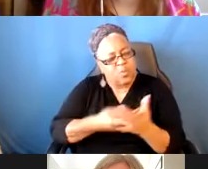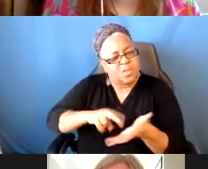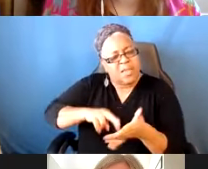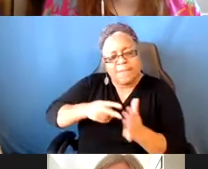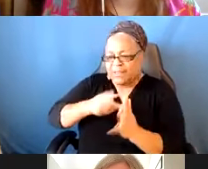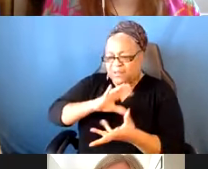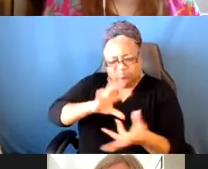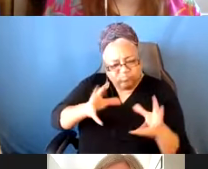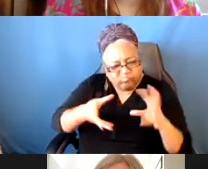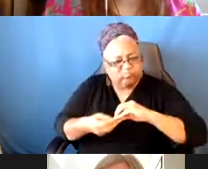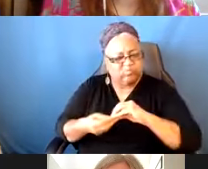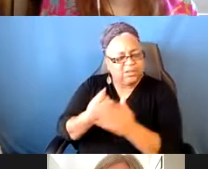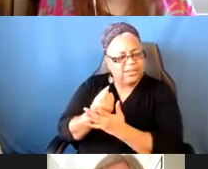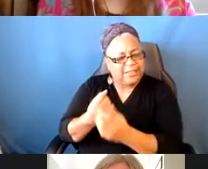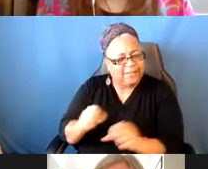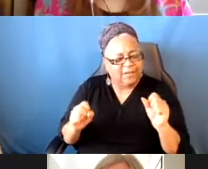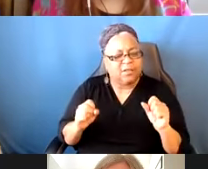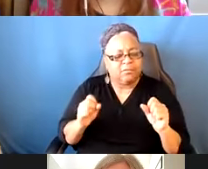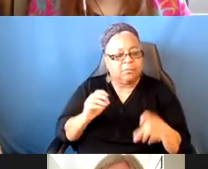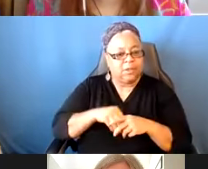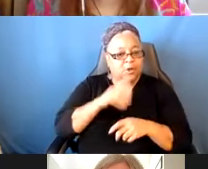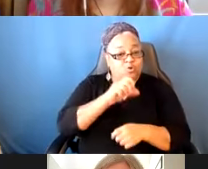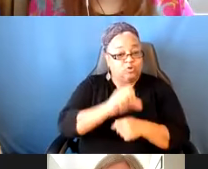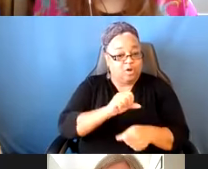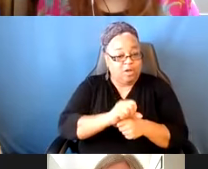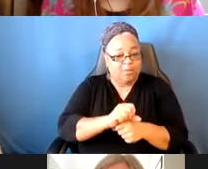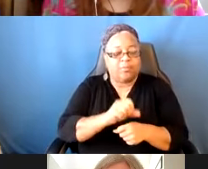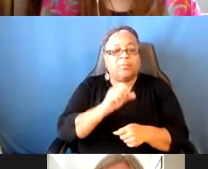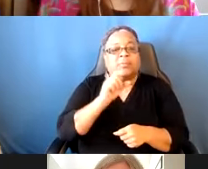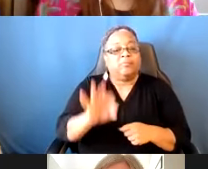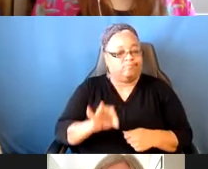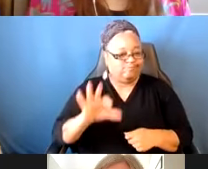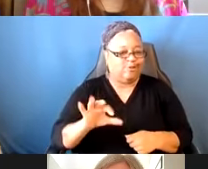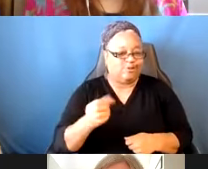job as an advocate, I know we have a lot of them here, please feel free to put it in the chat.